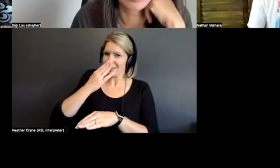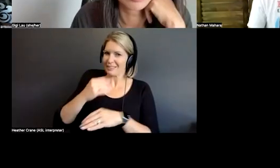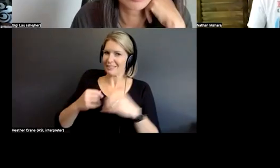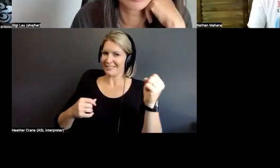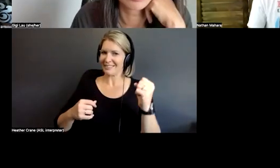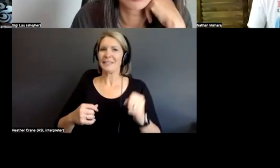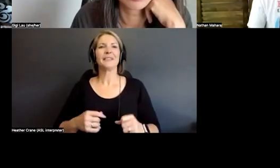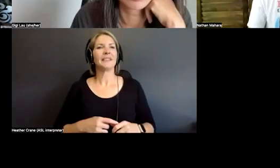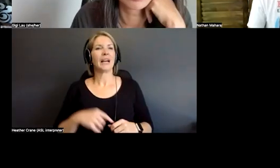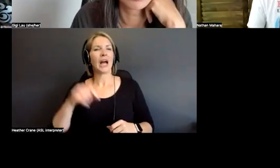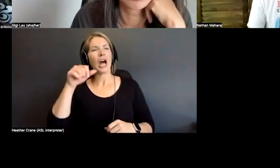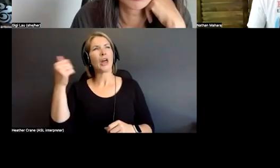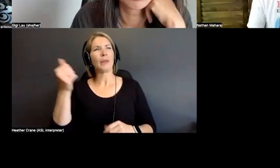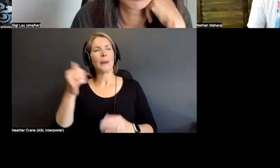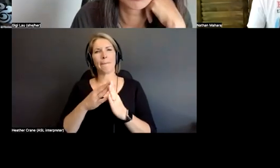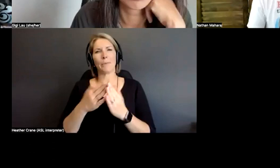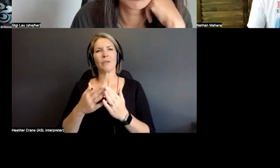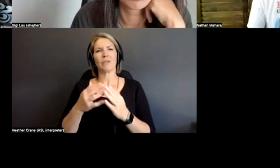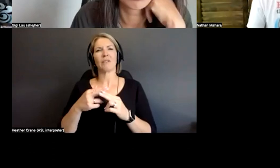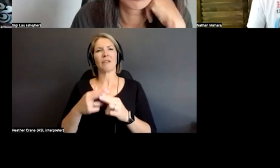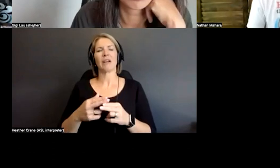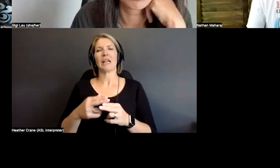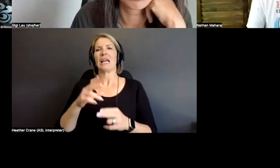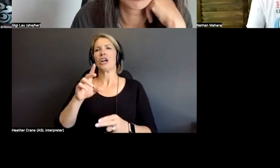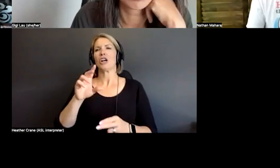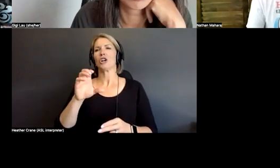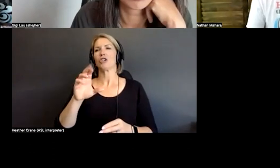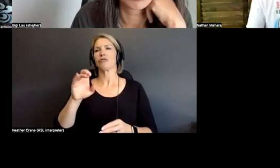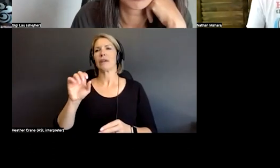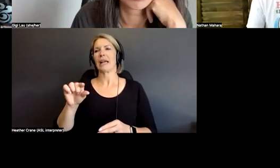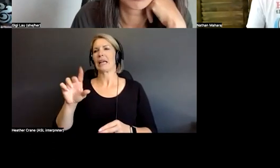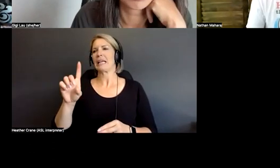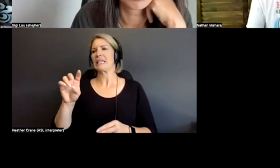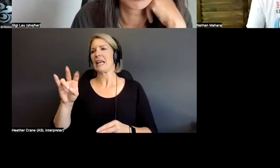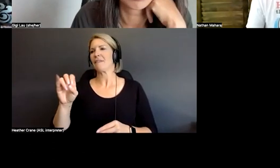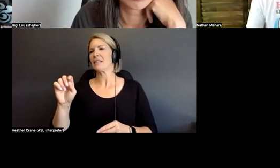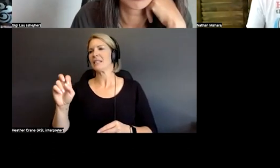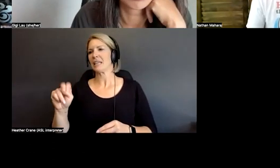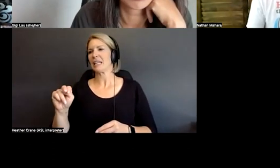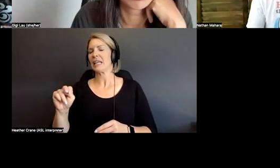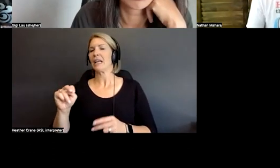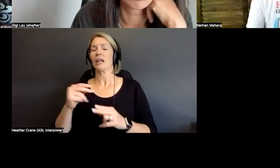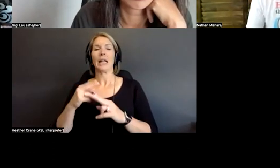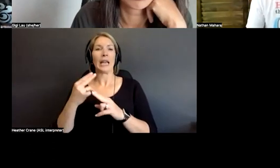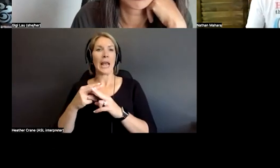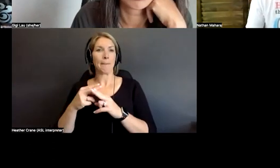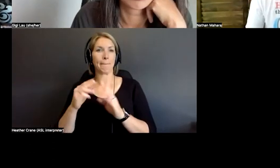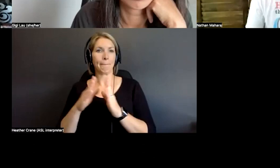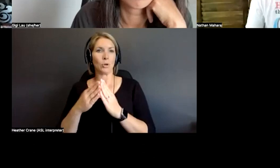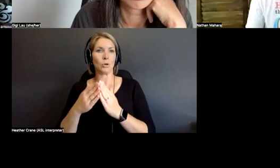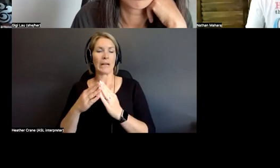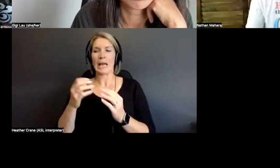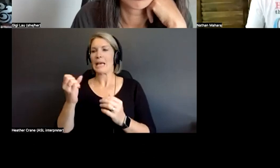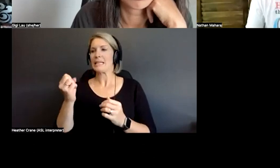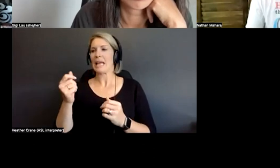ago called The Saturday Night Ghost Club. And it was, again, it's a distressed cover. So I think a lot of people were like, I want